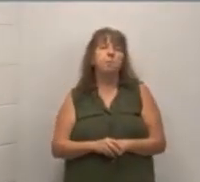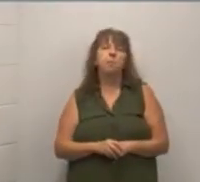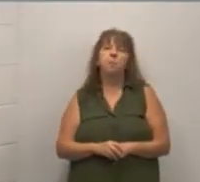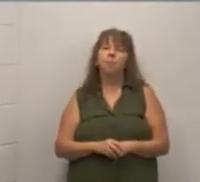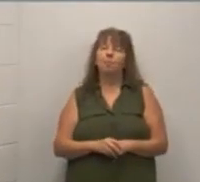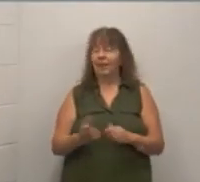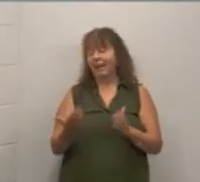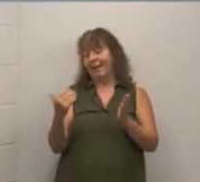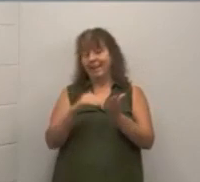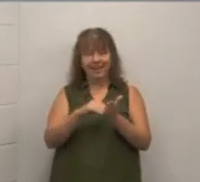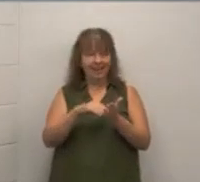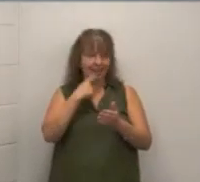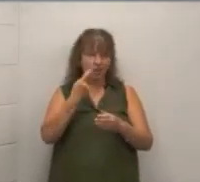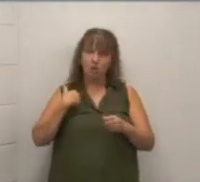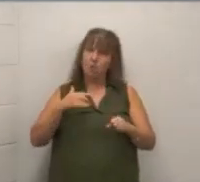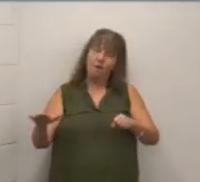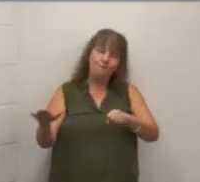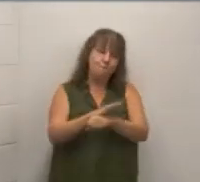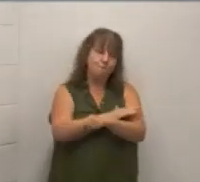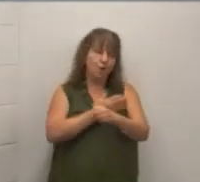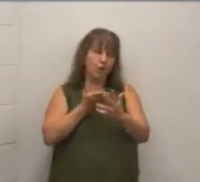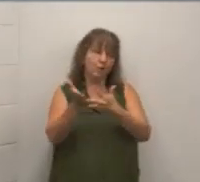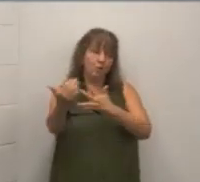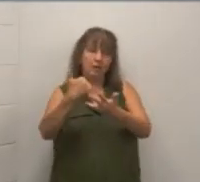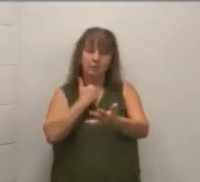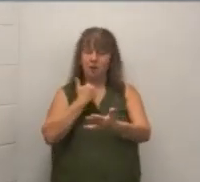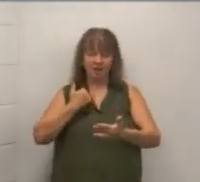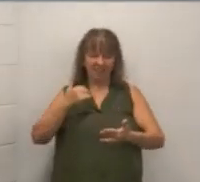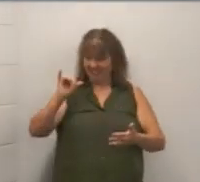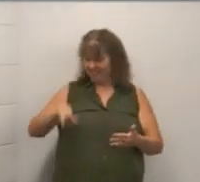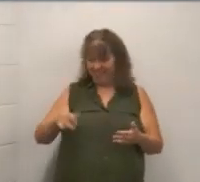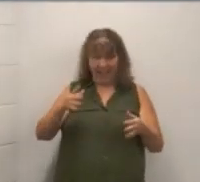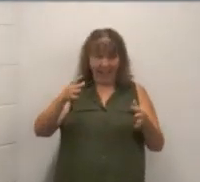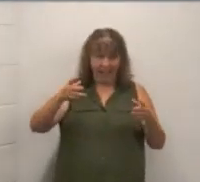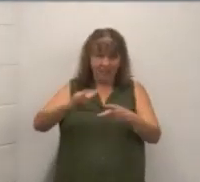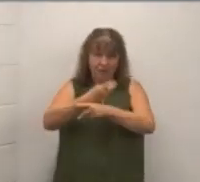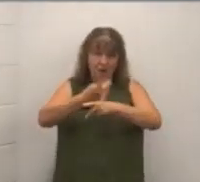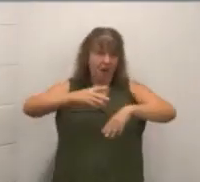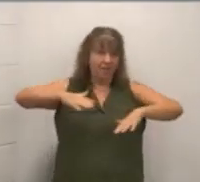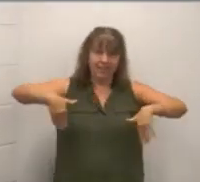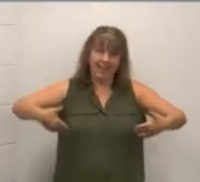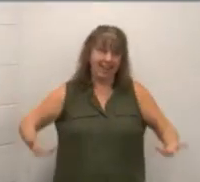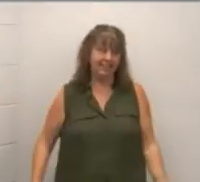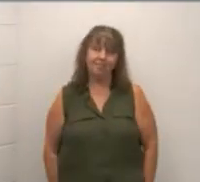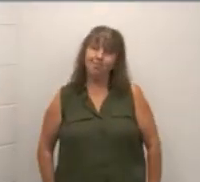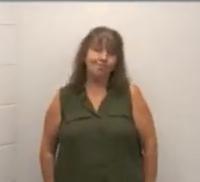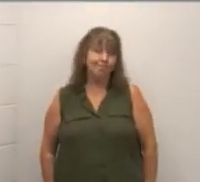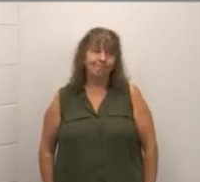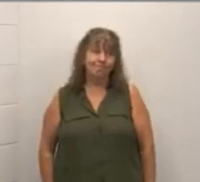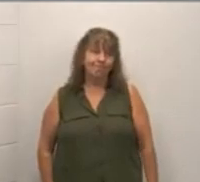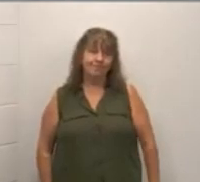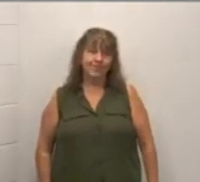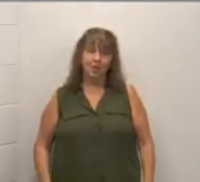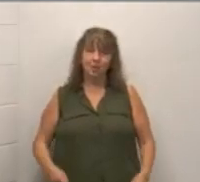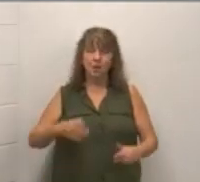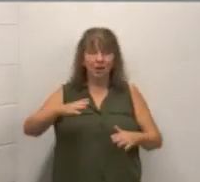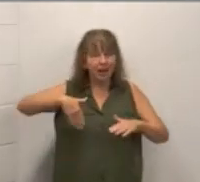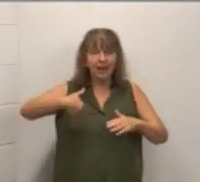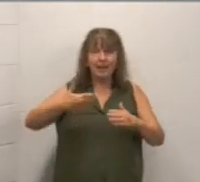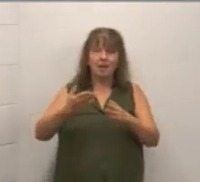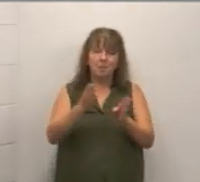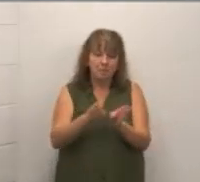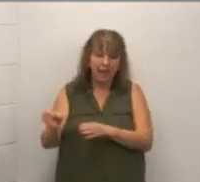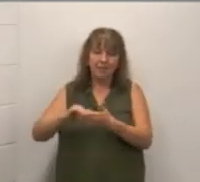I told you at the beginning we'd be fully transparent. I don't think we're quite there yet. That is on our next tier of thinking and planning.